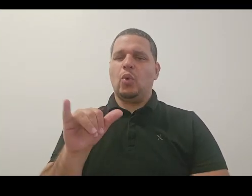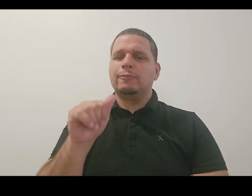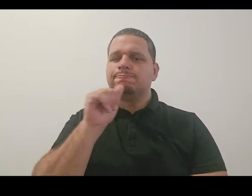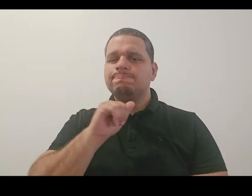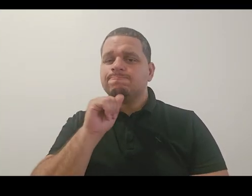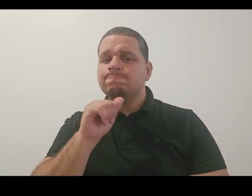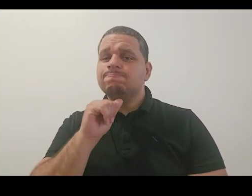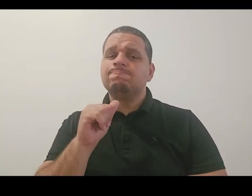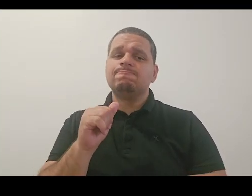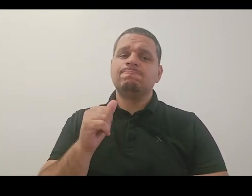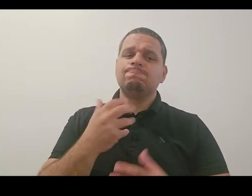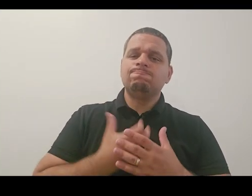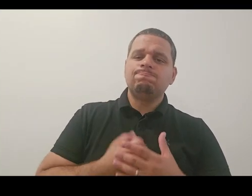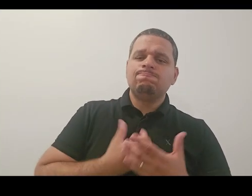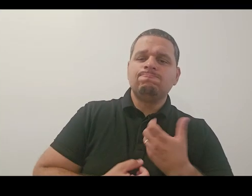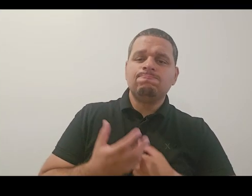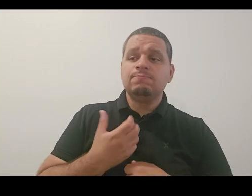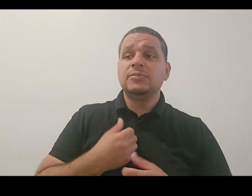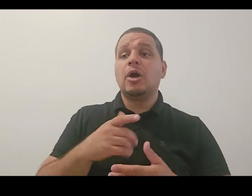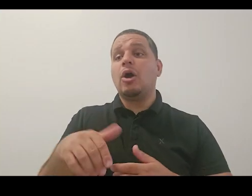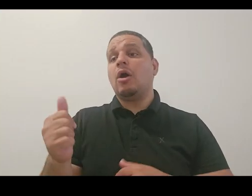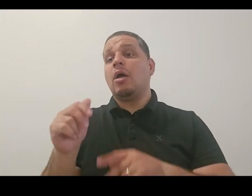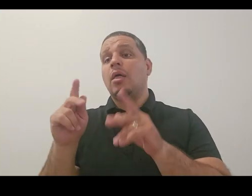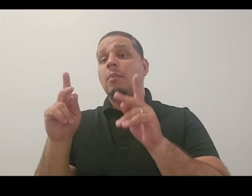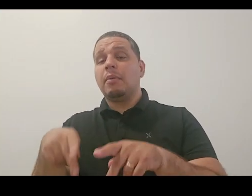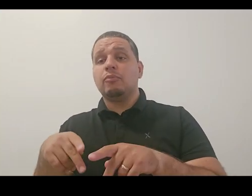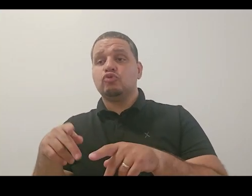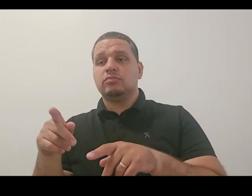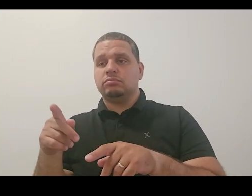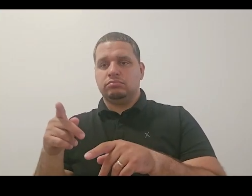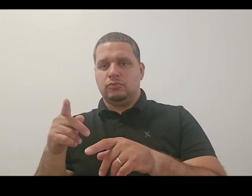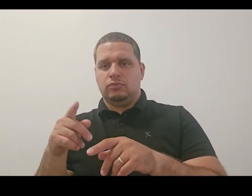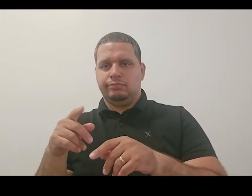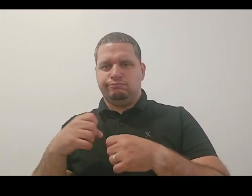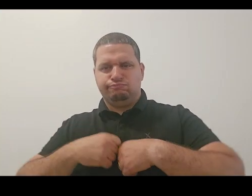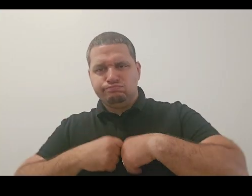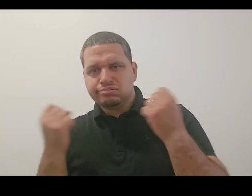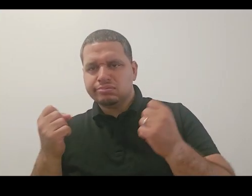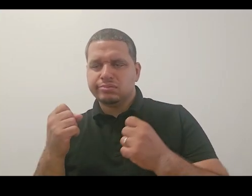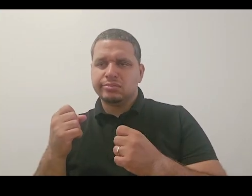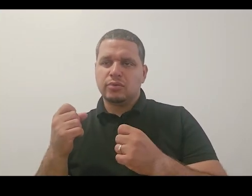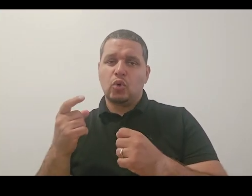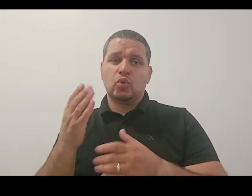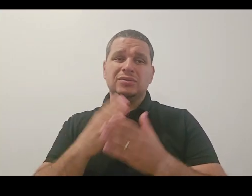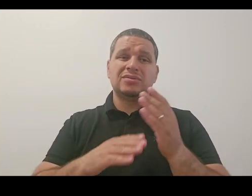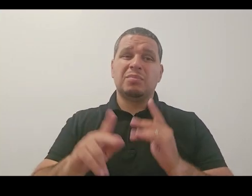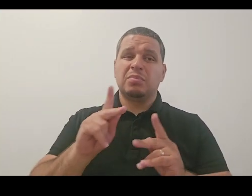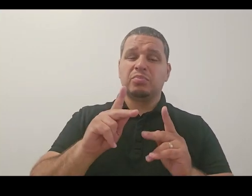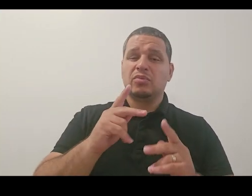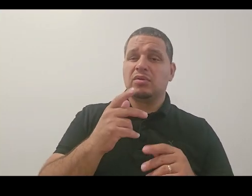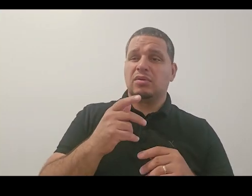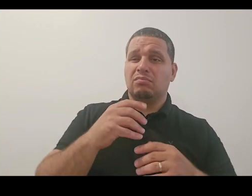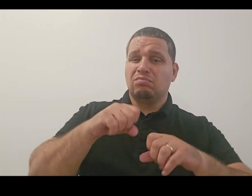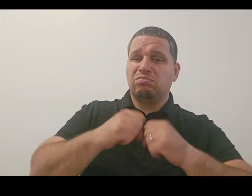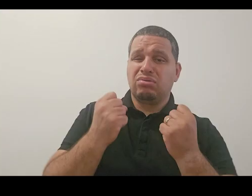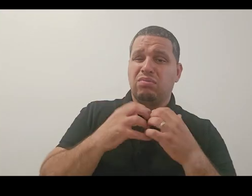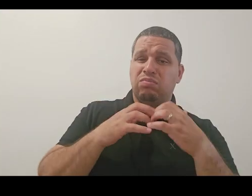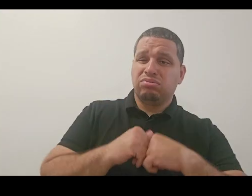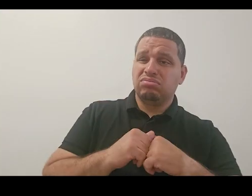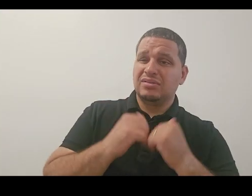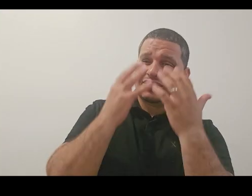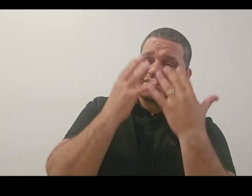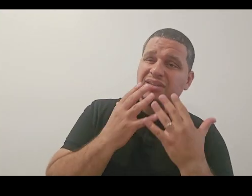people just suppress and pretend like it doesn't matter. Some people go into it a lot. Some people, some people are broken by the rage and the sadness of just